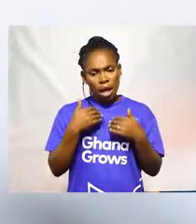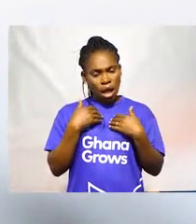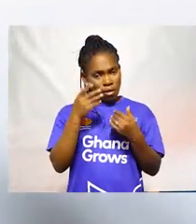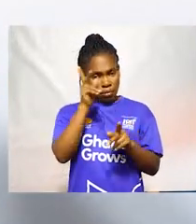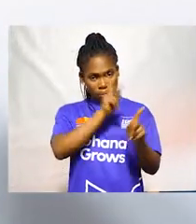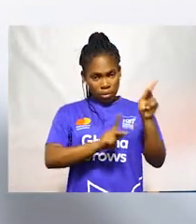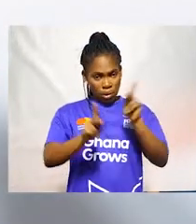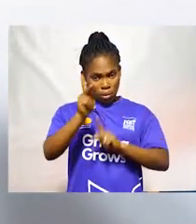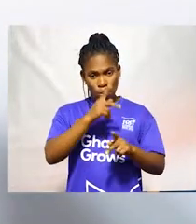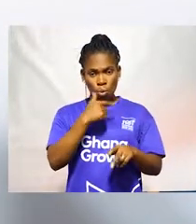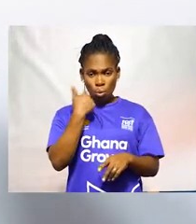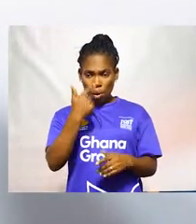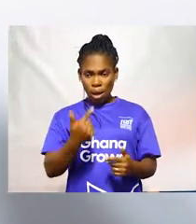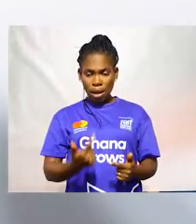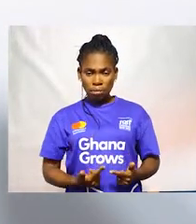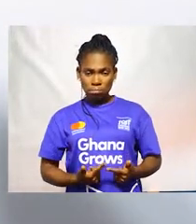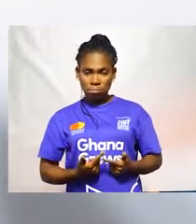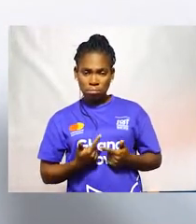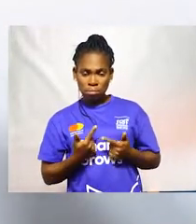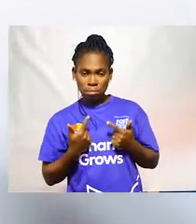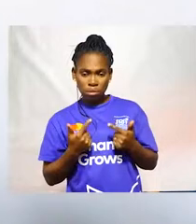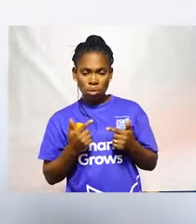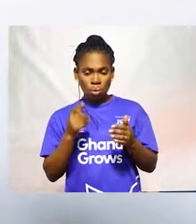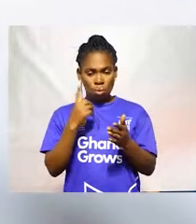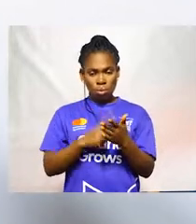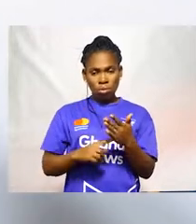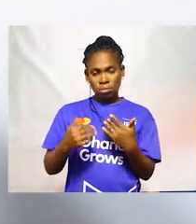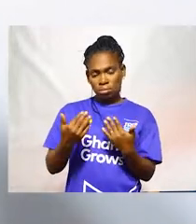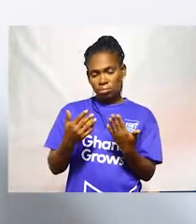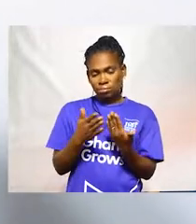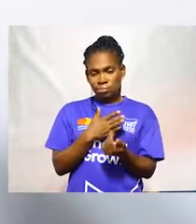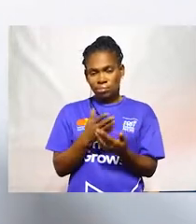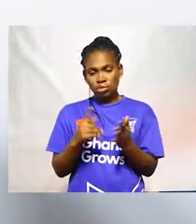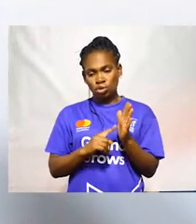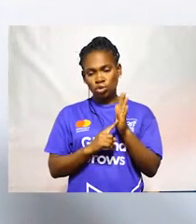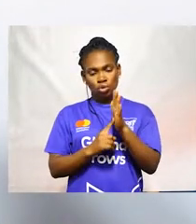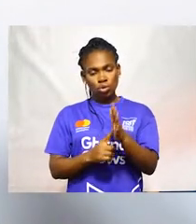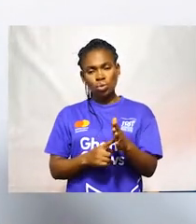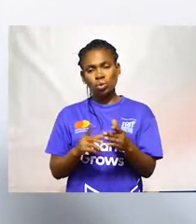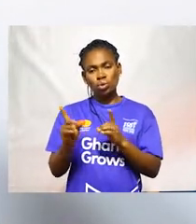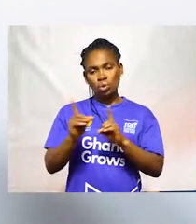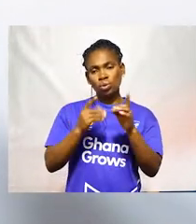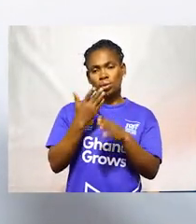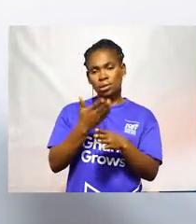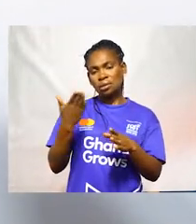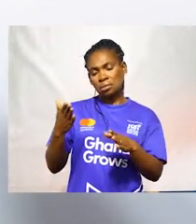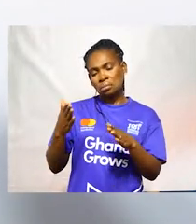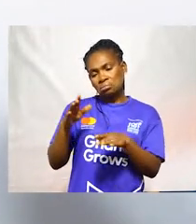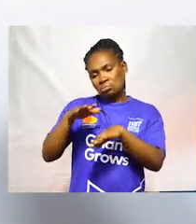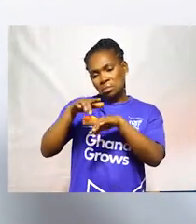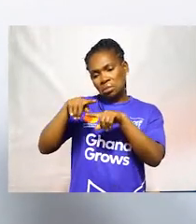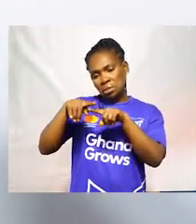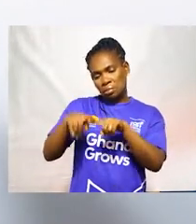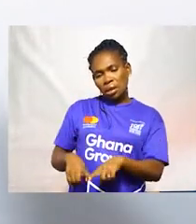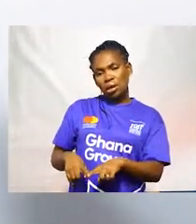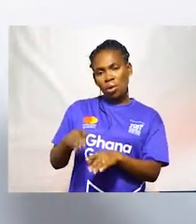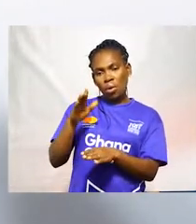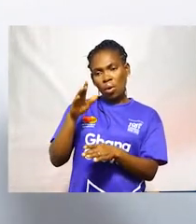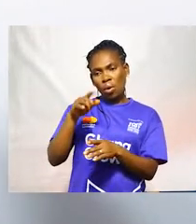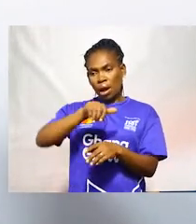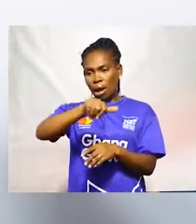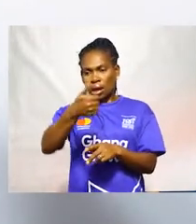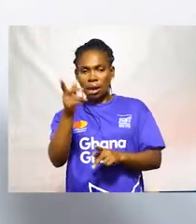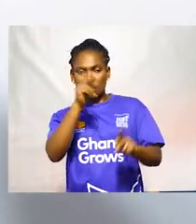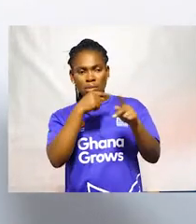who live based on what circumstance presents to them. There are people who do things based on what other